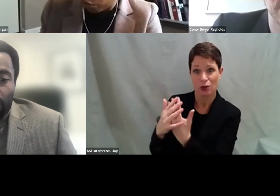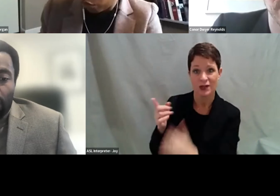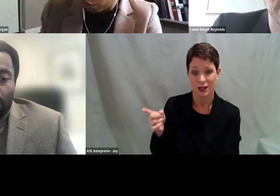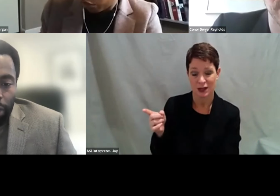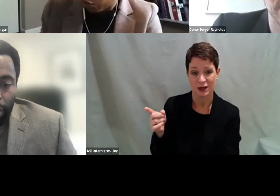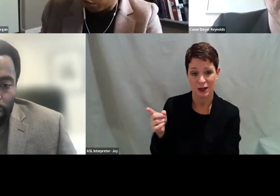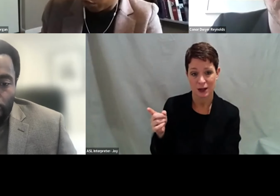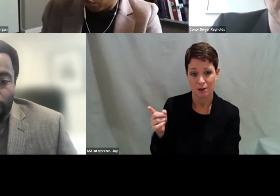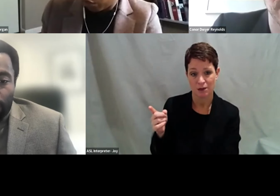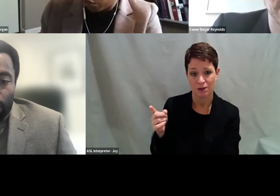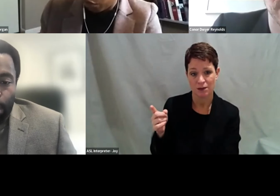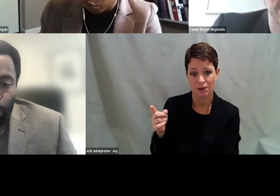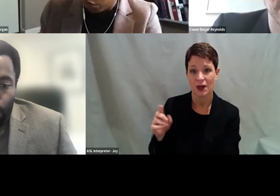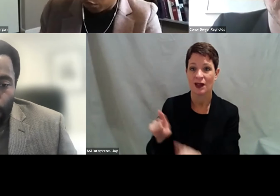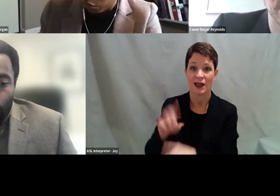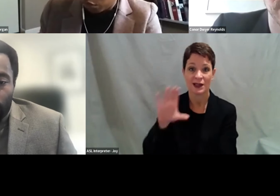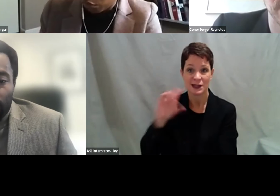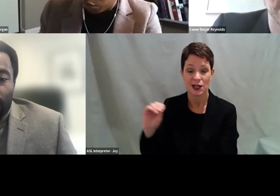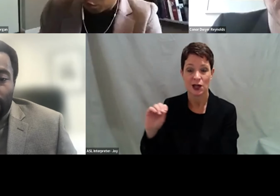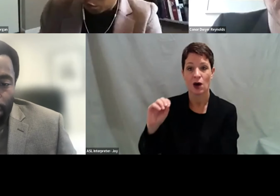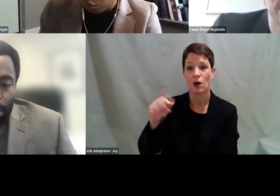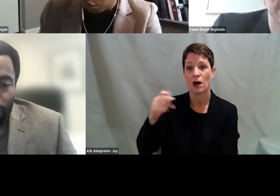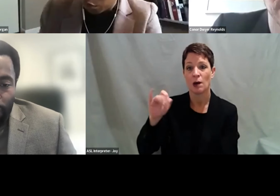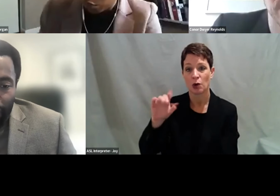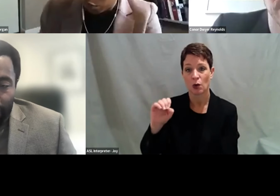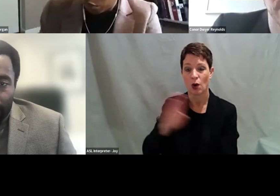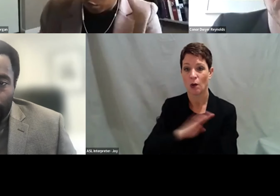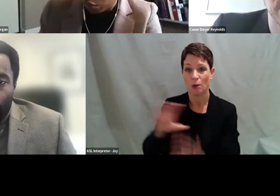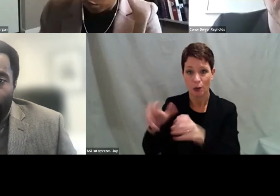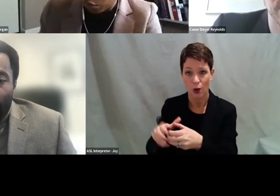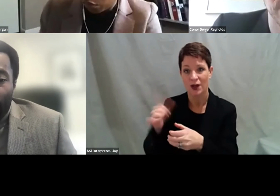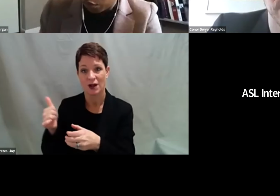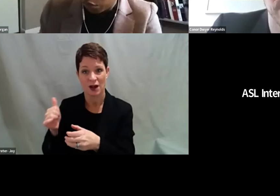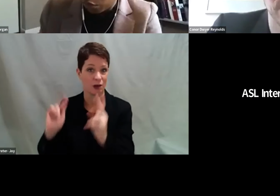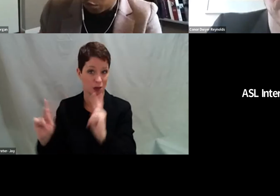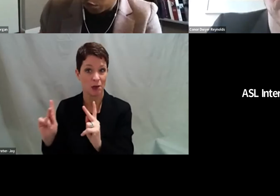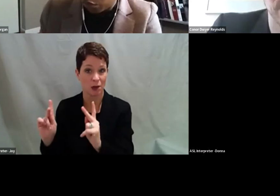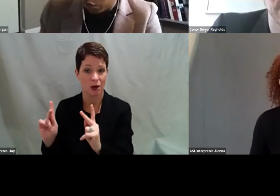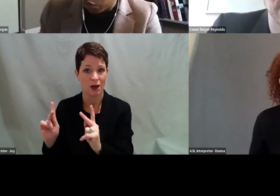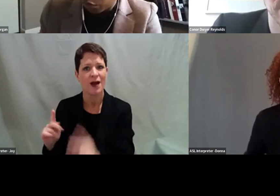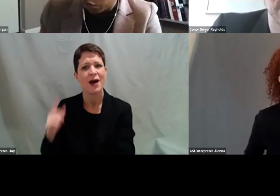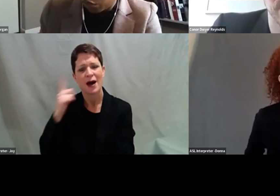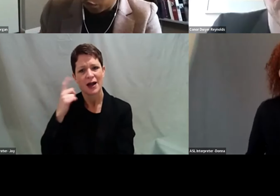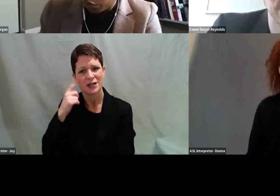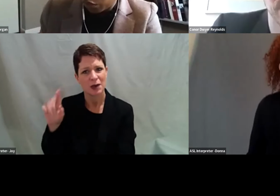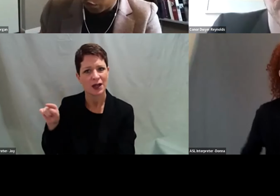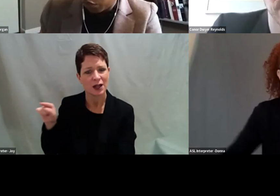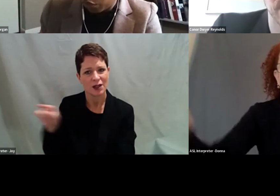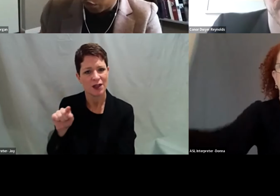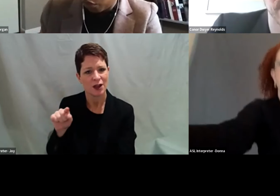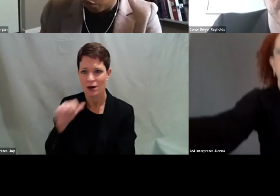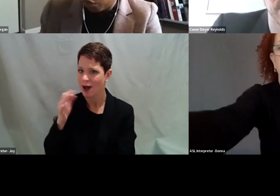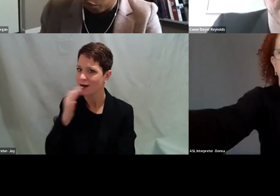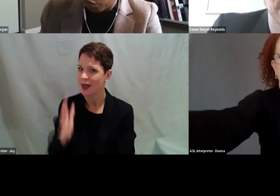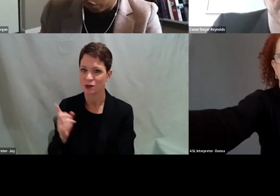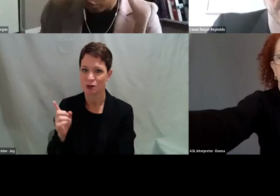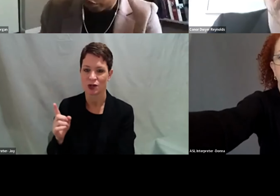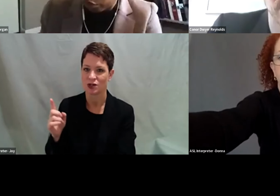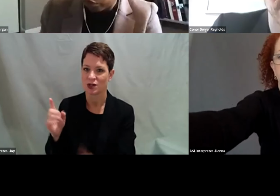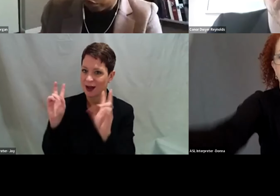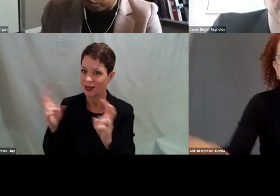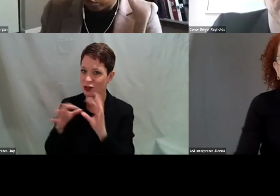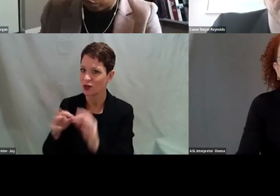think correctional officers, parole boards, and other bureaucrats. I suspect that they're certainly not experts on issues